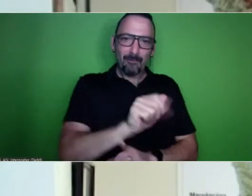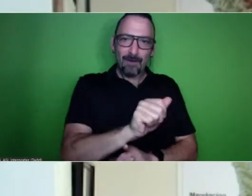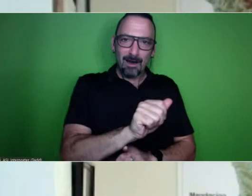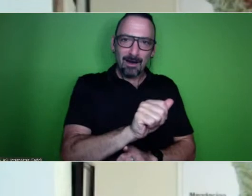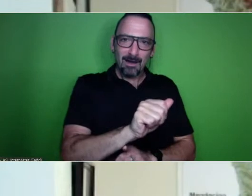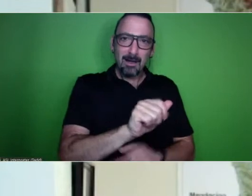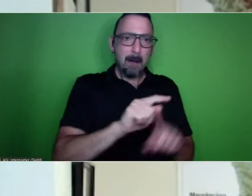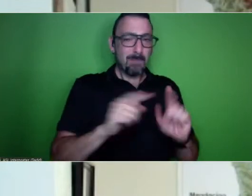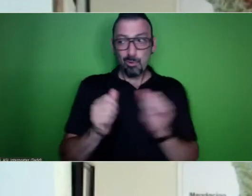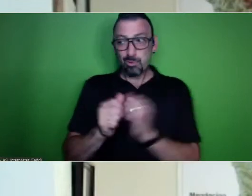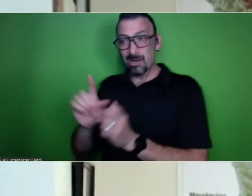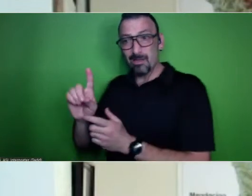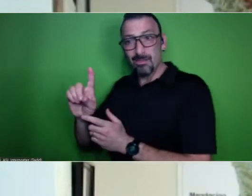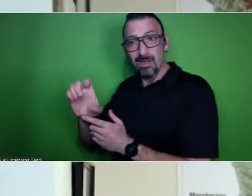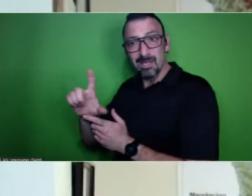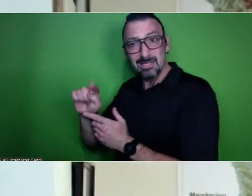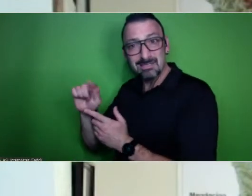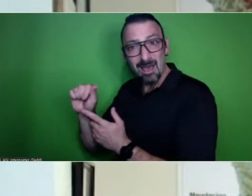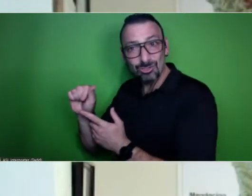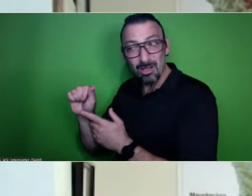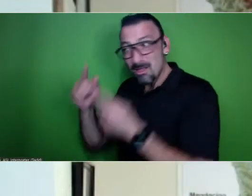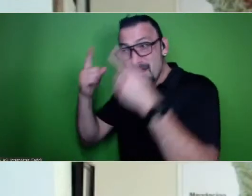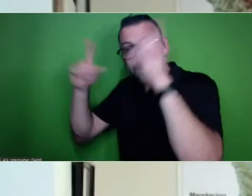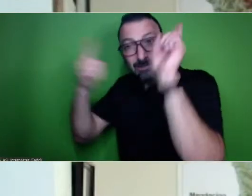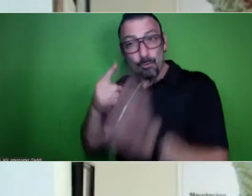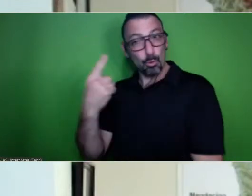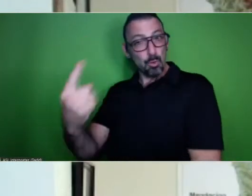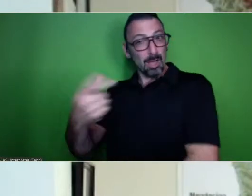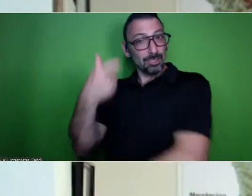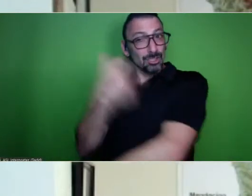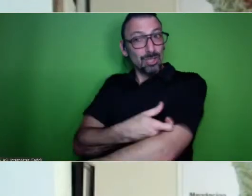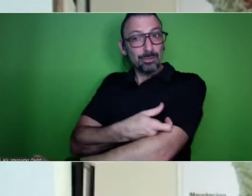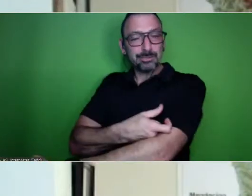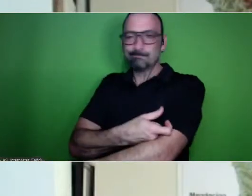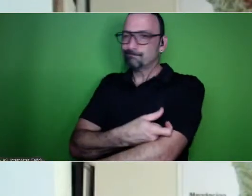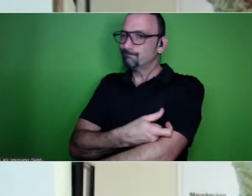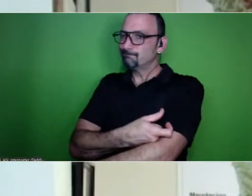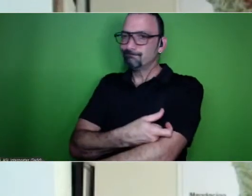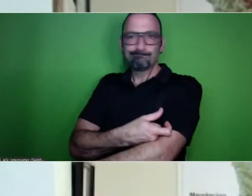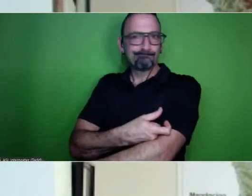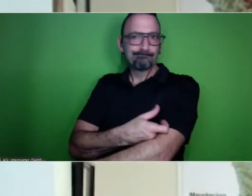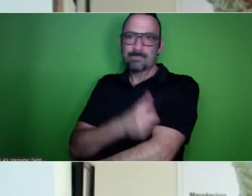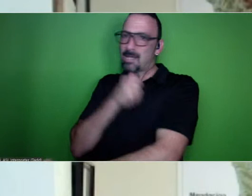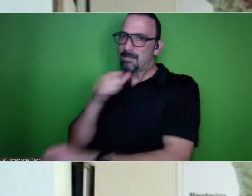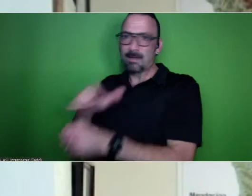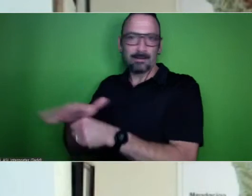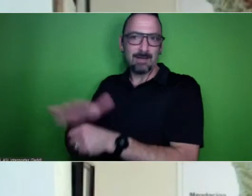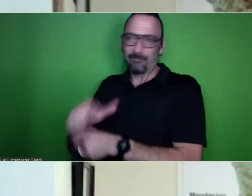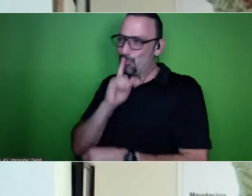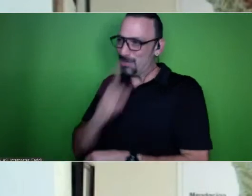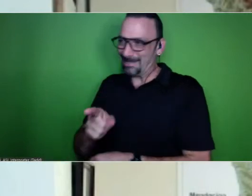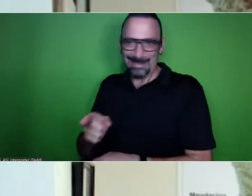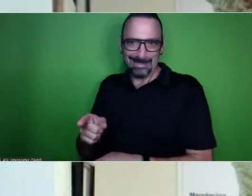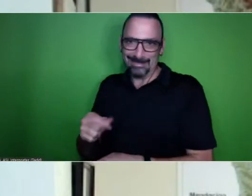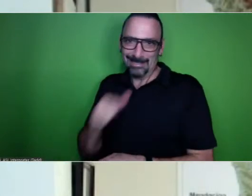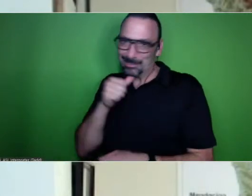Delta, we're finding that the efficacy of just 1 dose is really not very good at all.